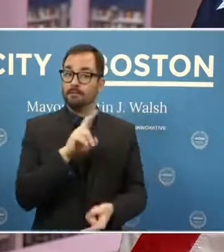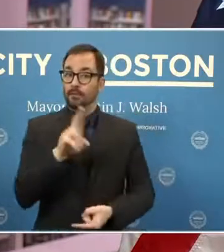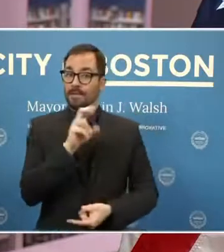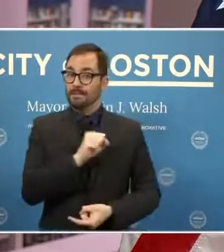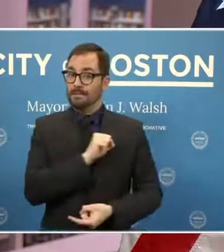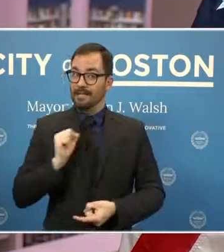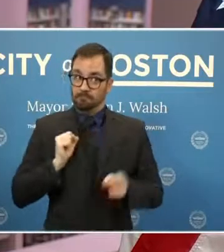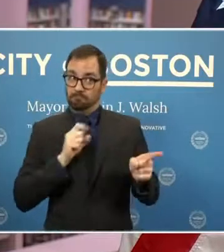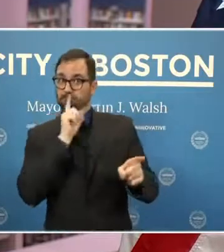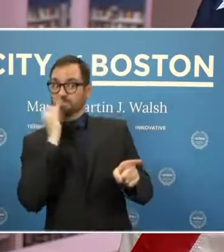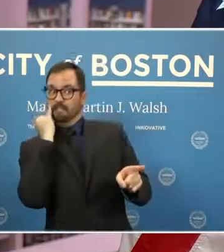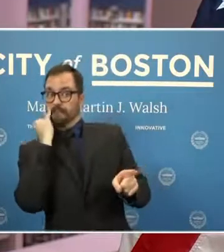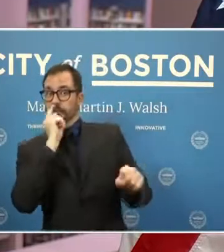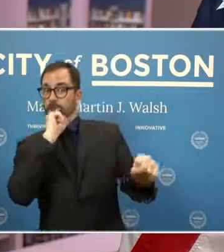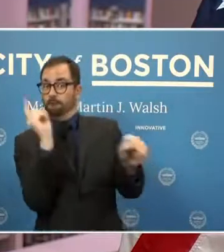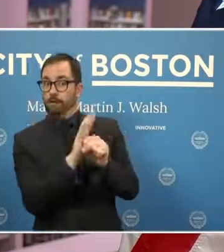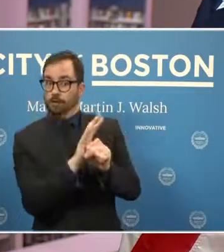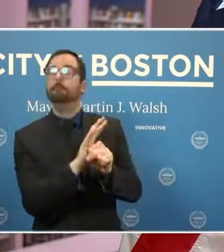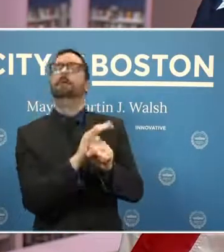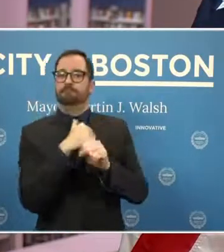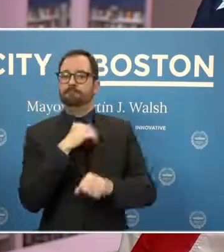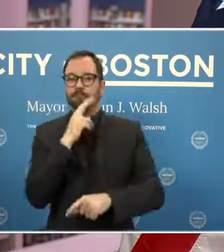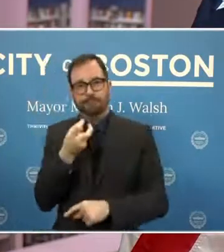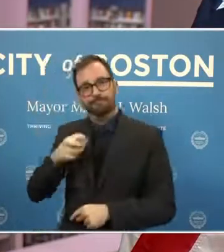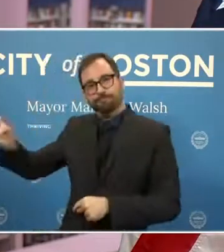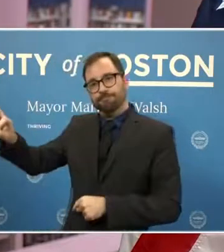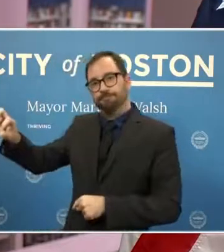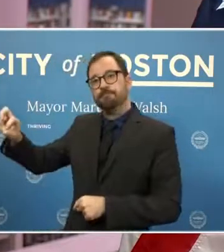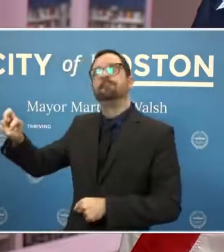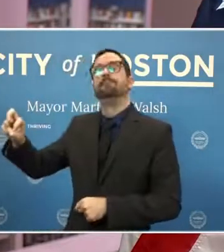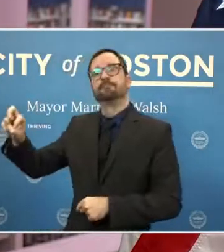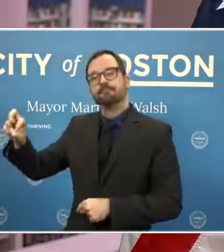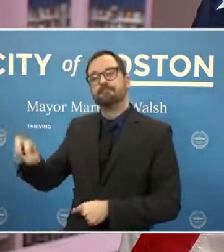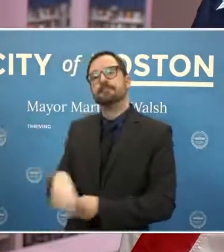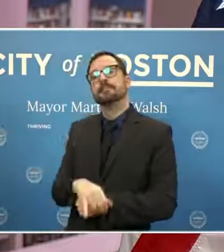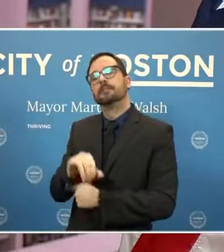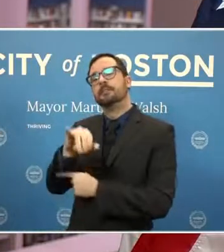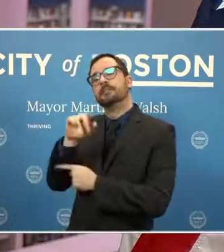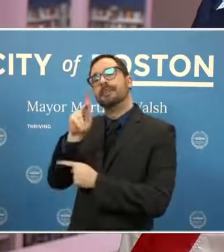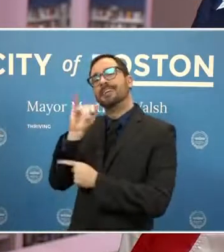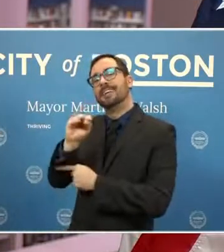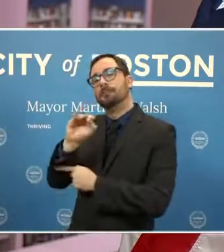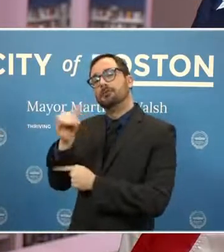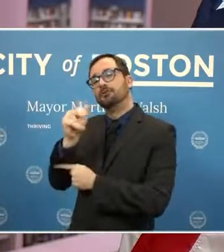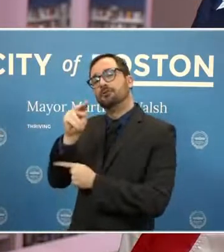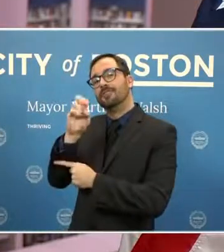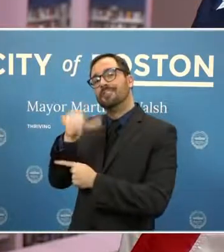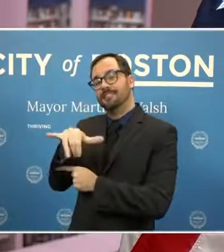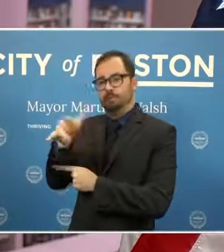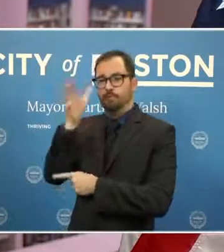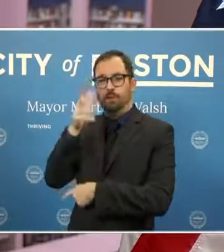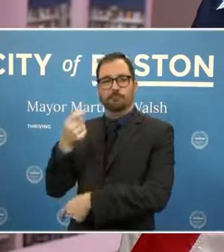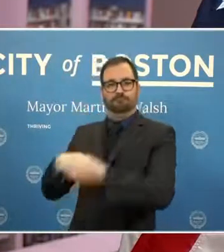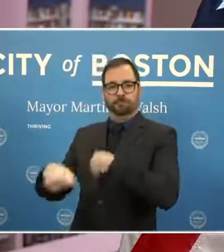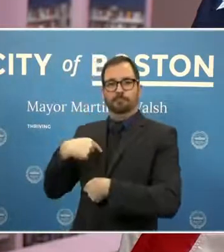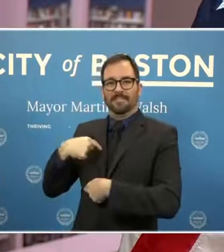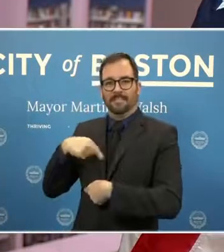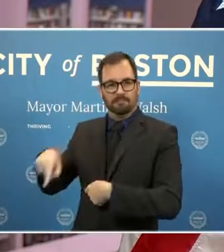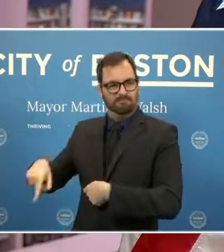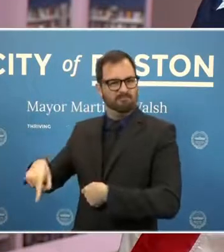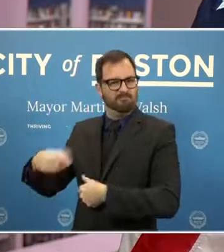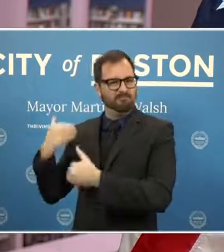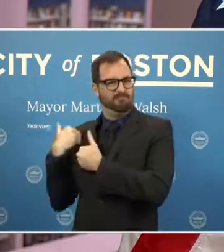with Councilor Janey and we have begun the transition. I'm confident that the operations of city government, including our COVID